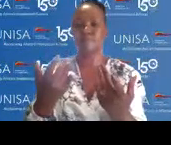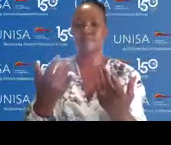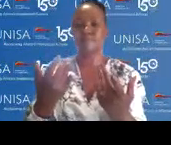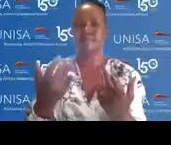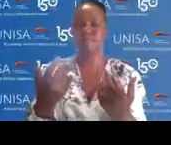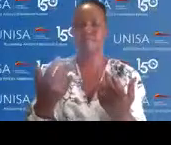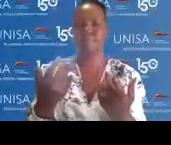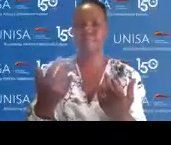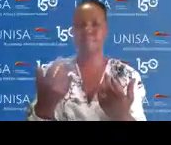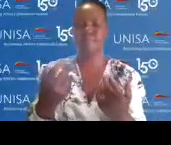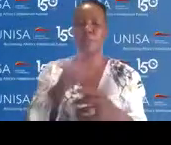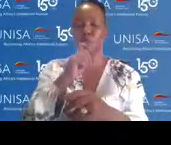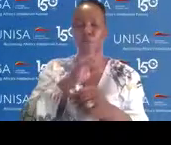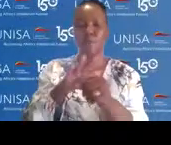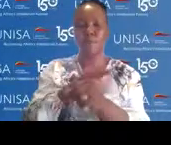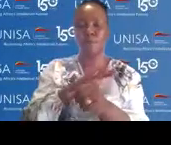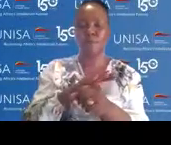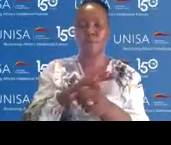useful in terms of